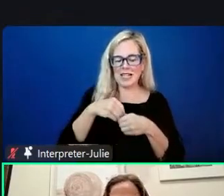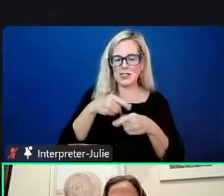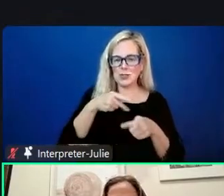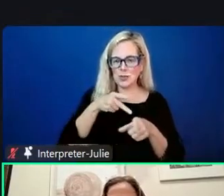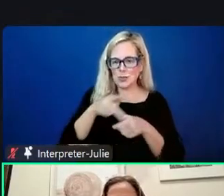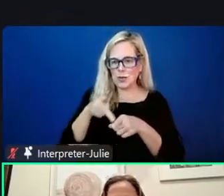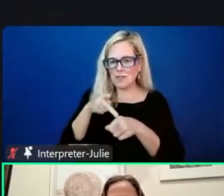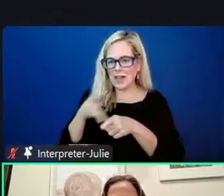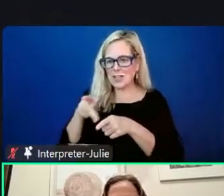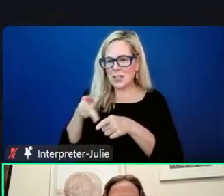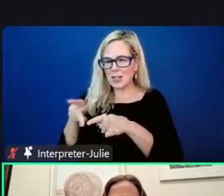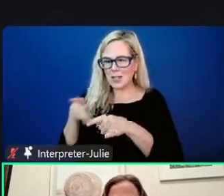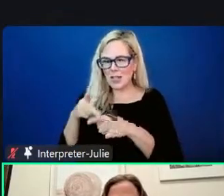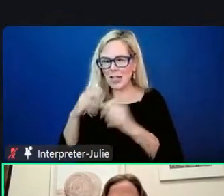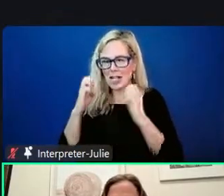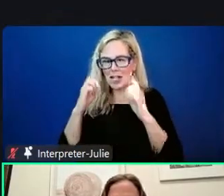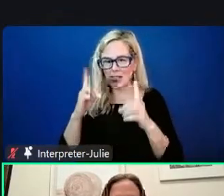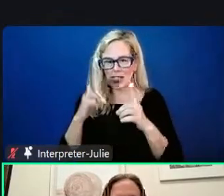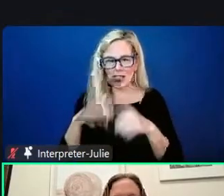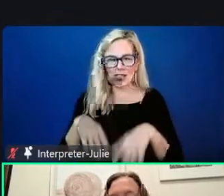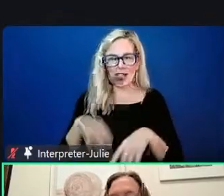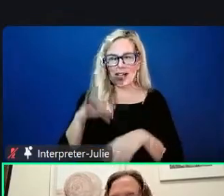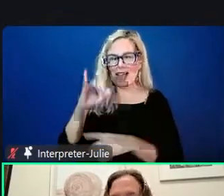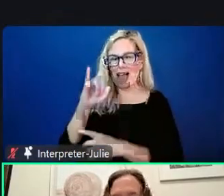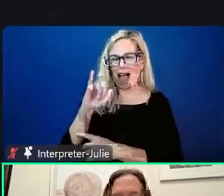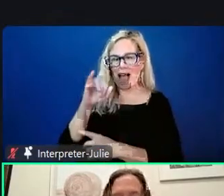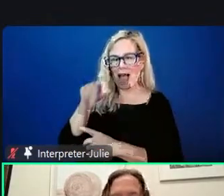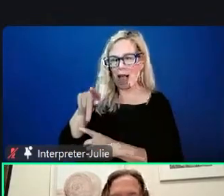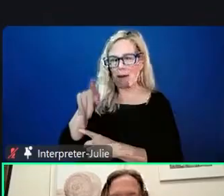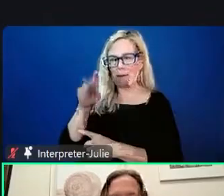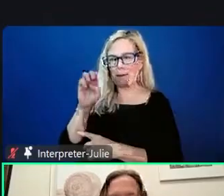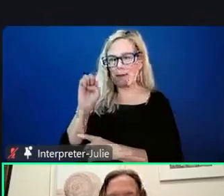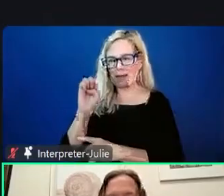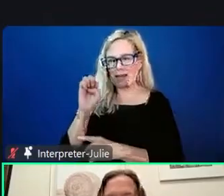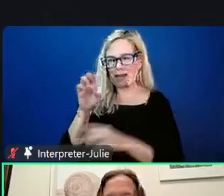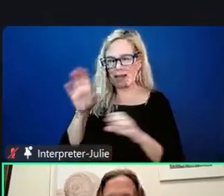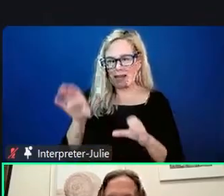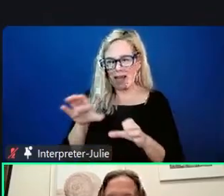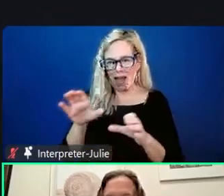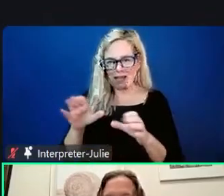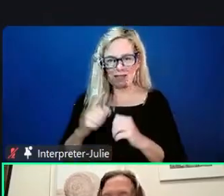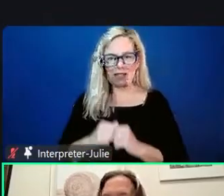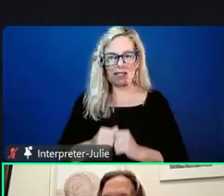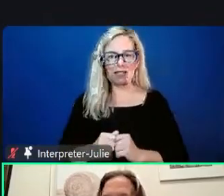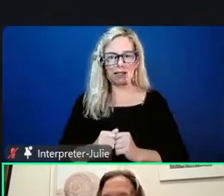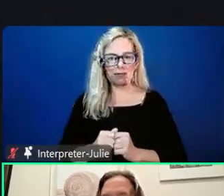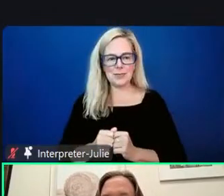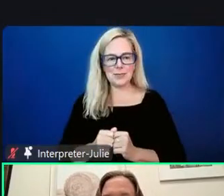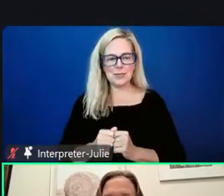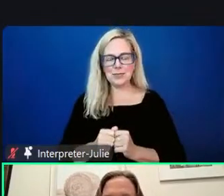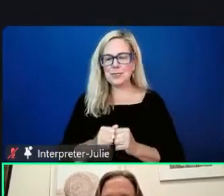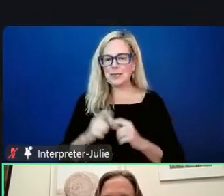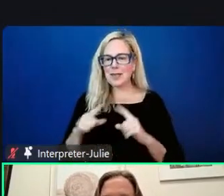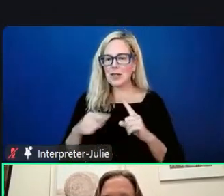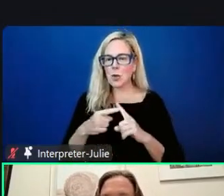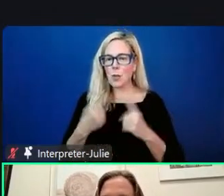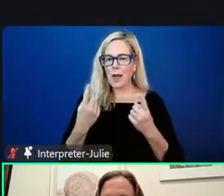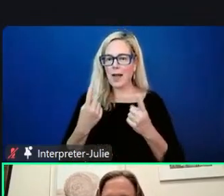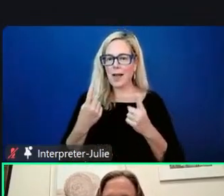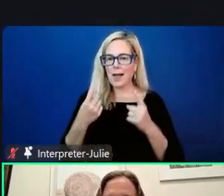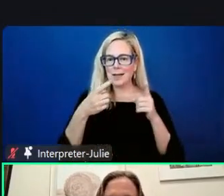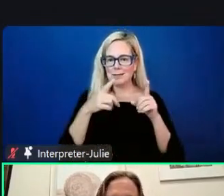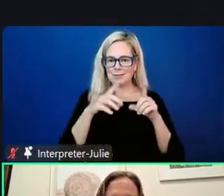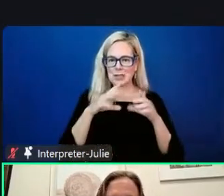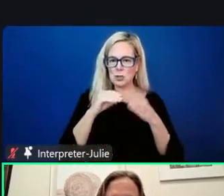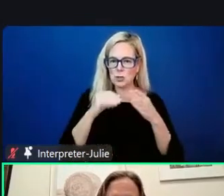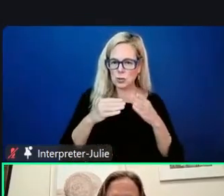Interprofessional education, or IPE activities, occur when students from at least two different disciplines learn from,